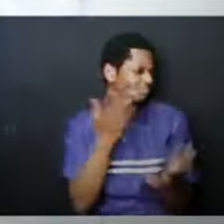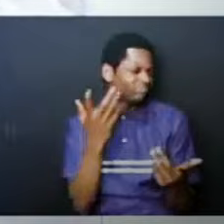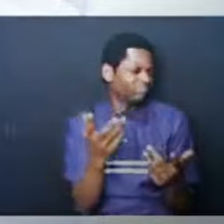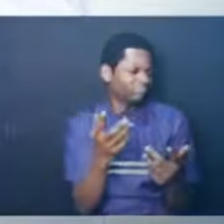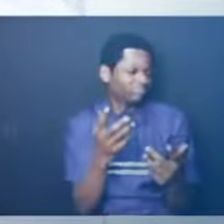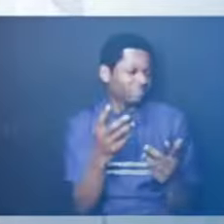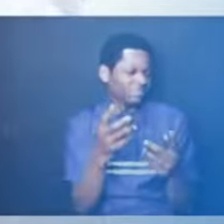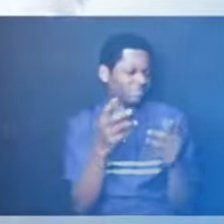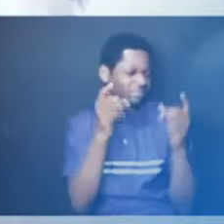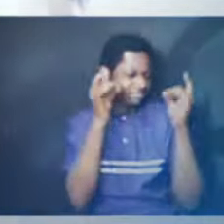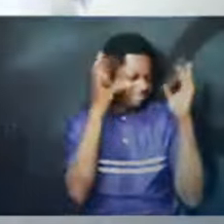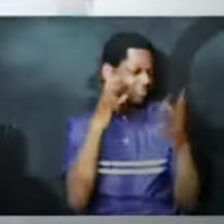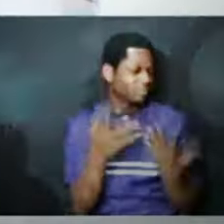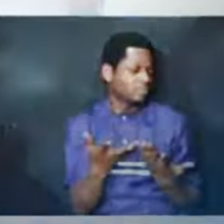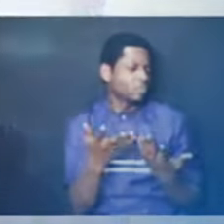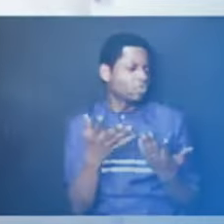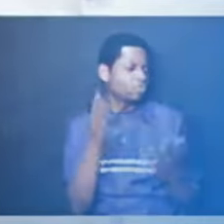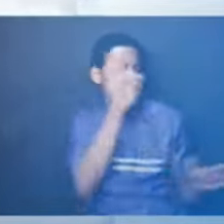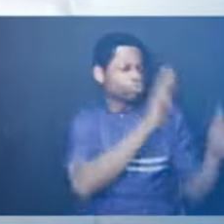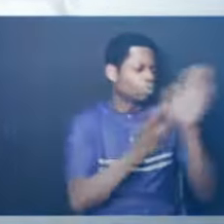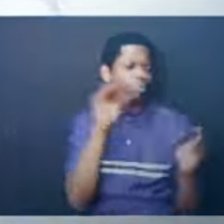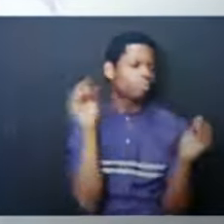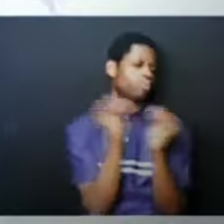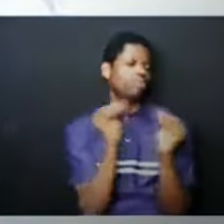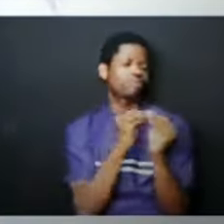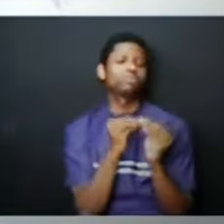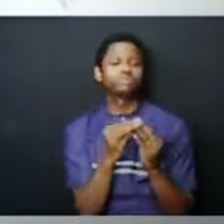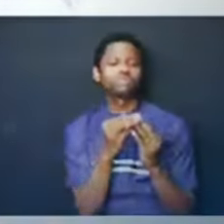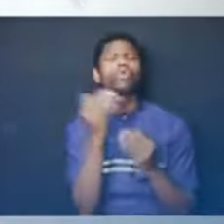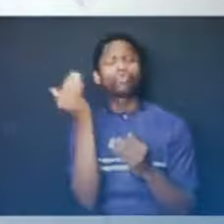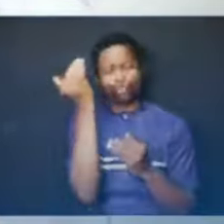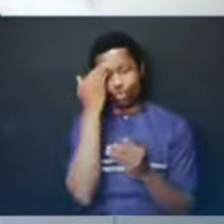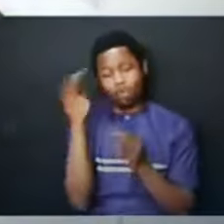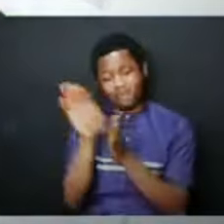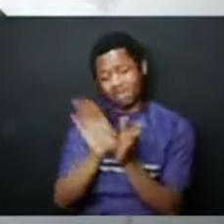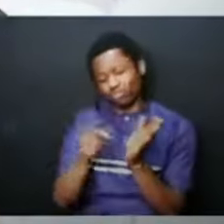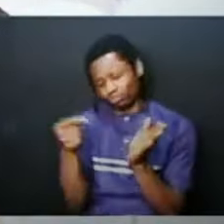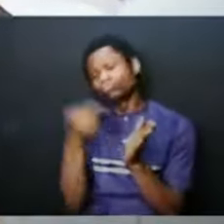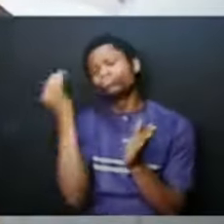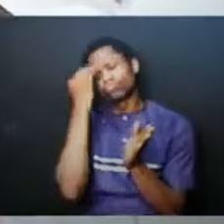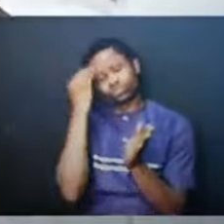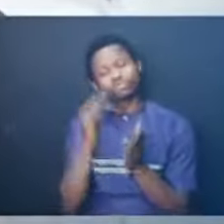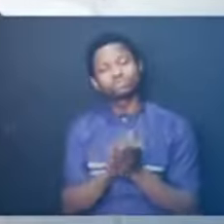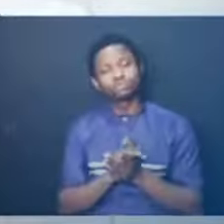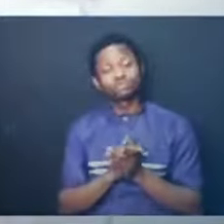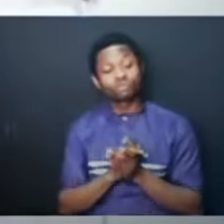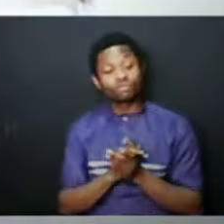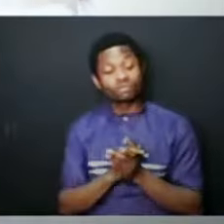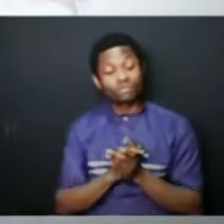overbearing. He also acknowledges the human tendency to